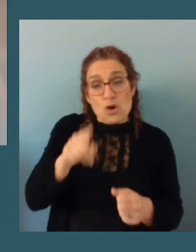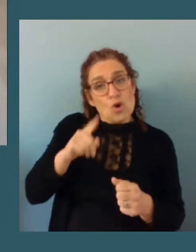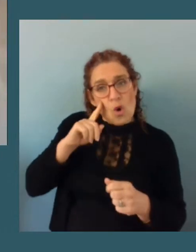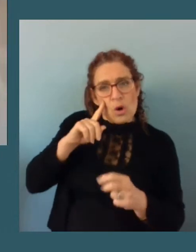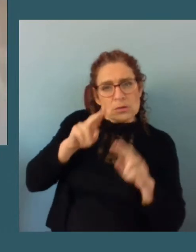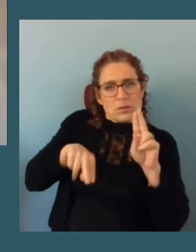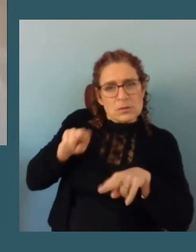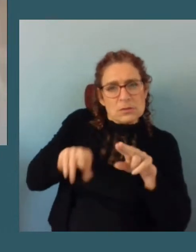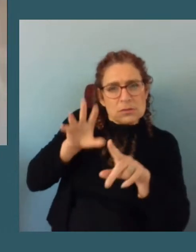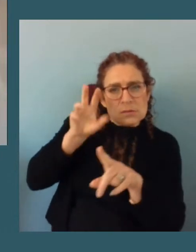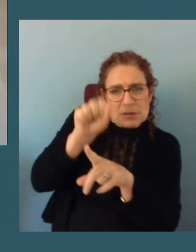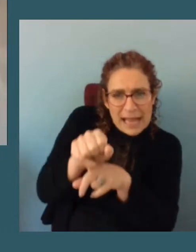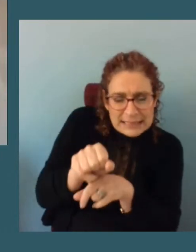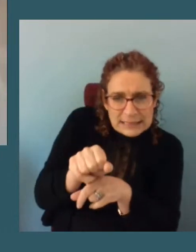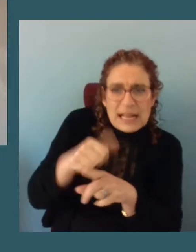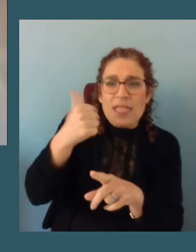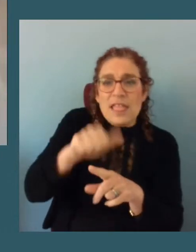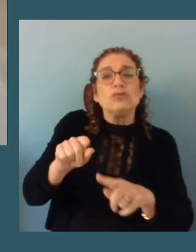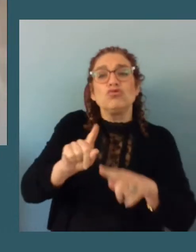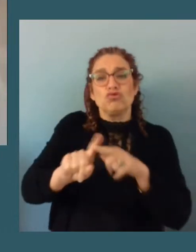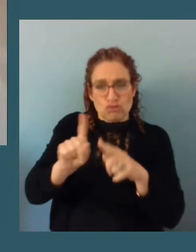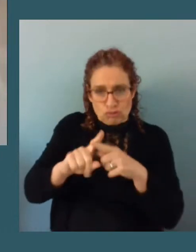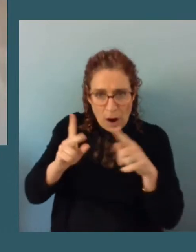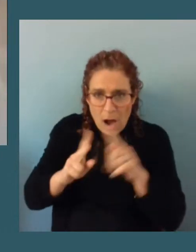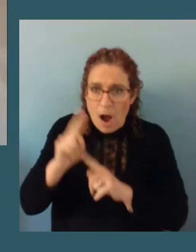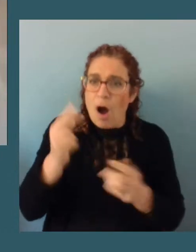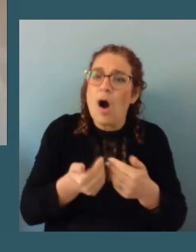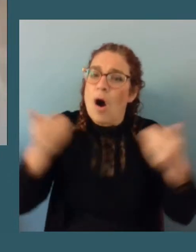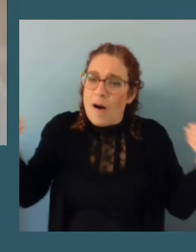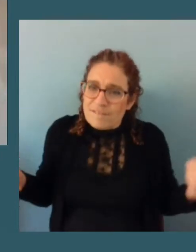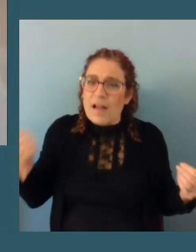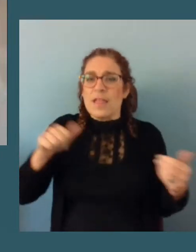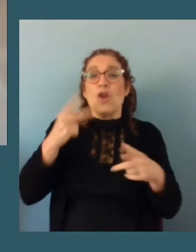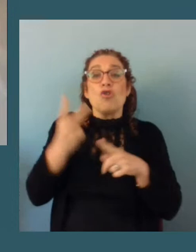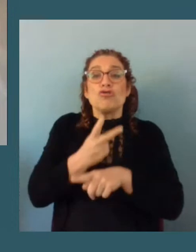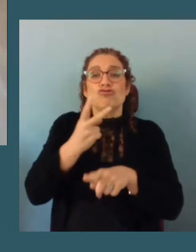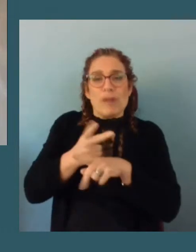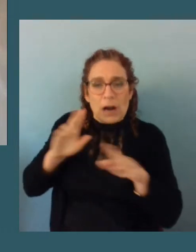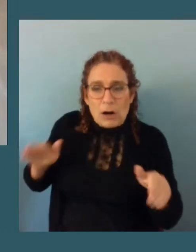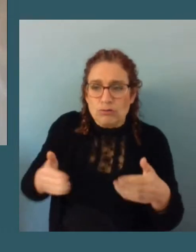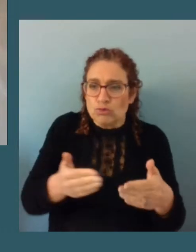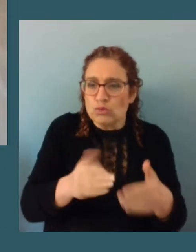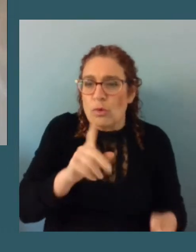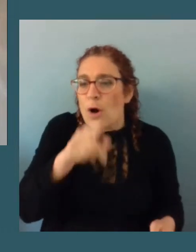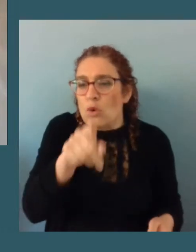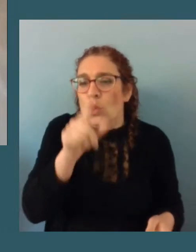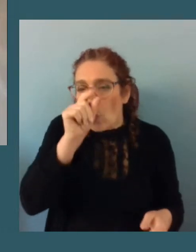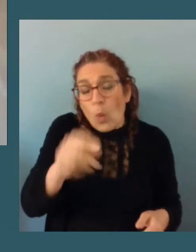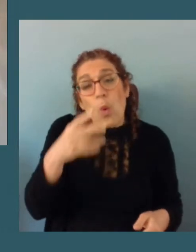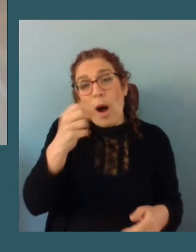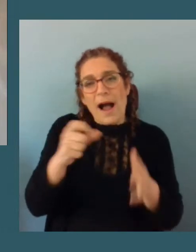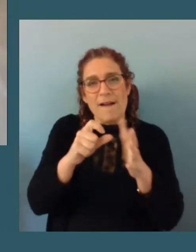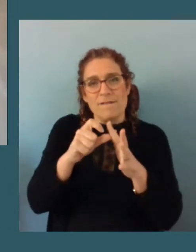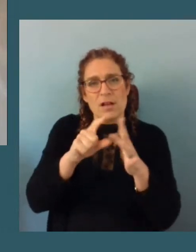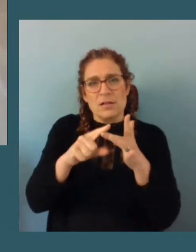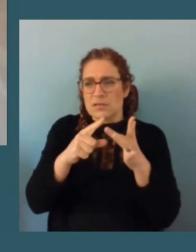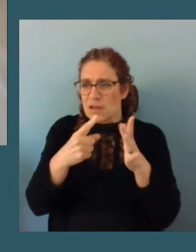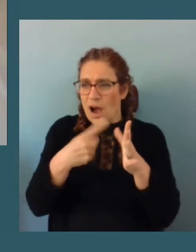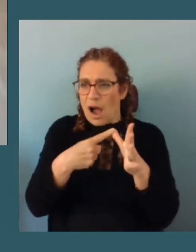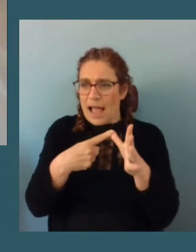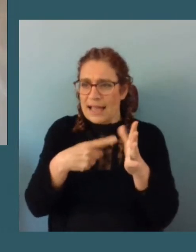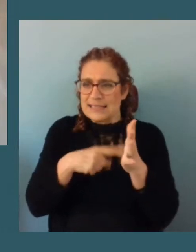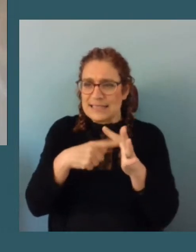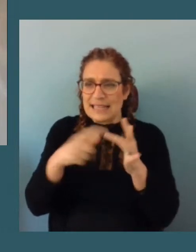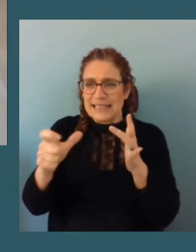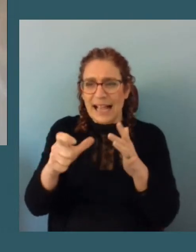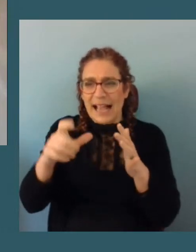followed by reintroduction. And also you could then get dietetic input. The other thing to mention with allergy tests, a lot of people go for